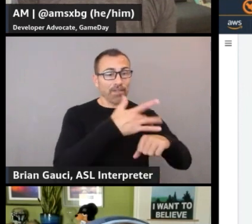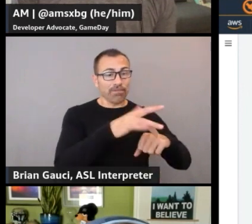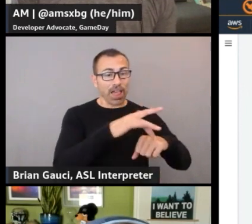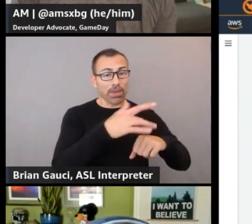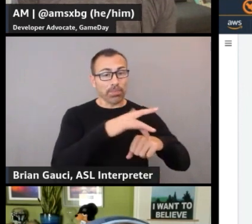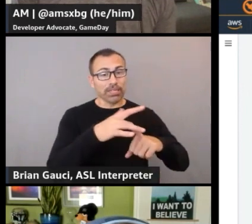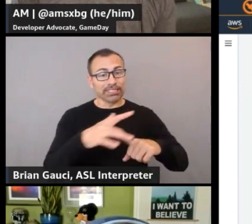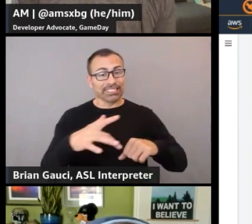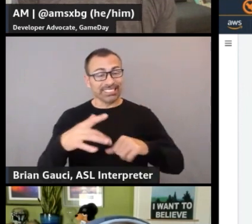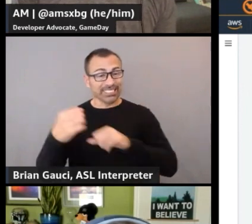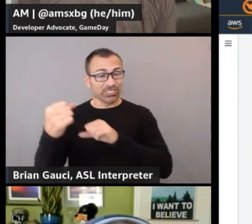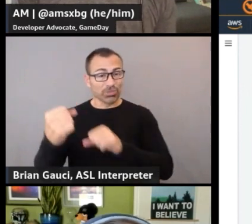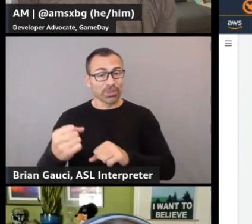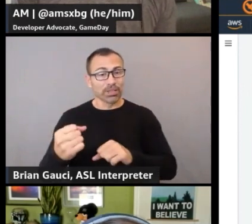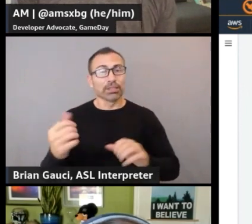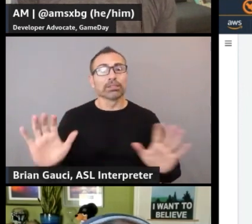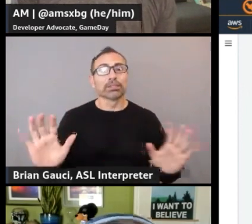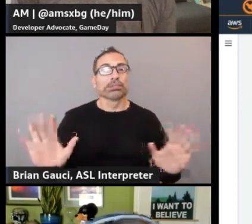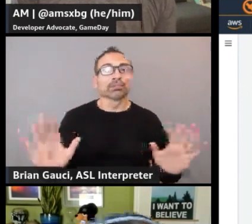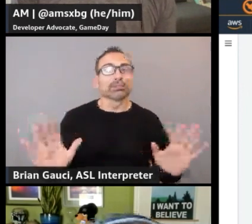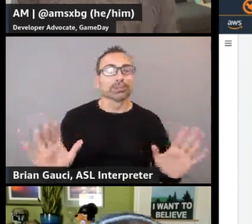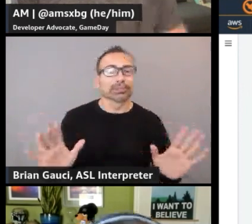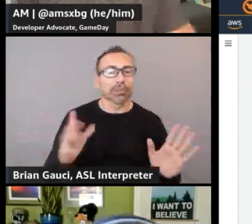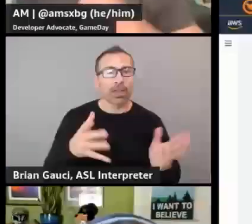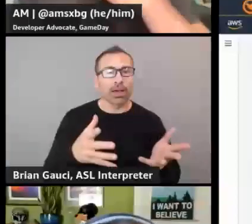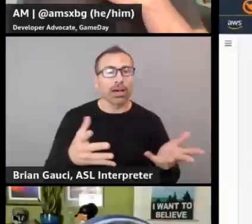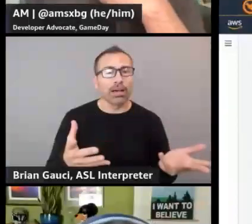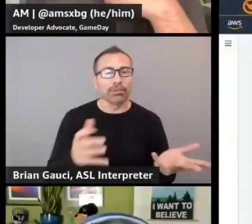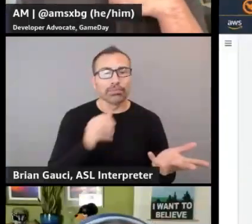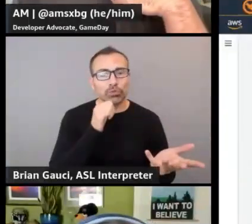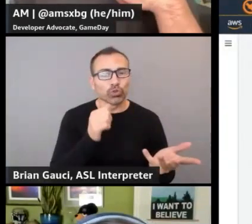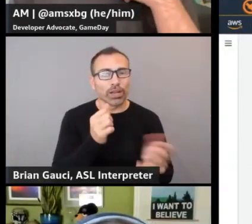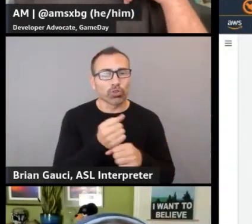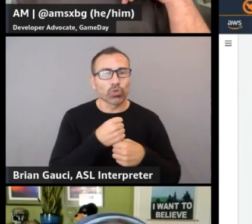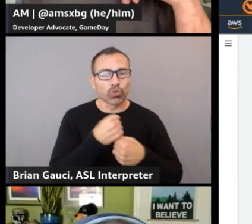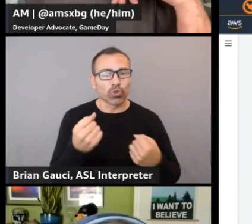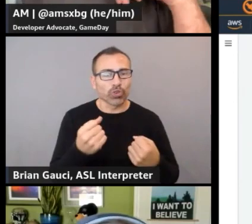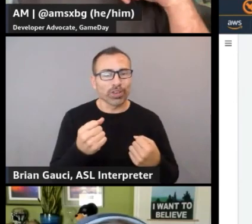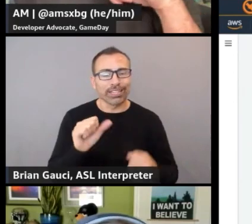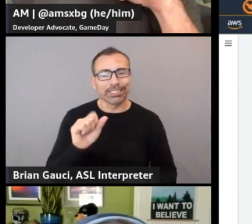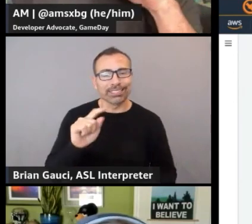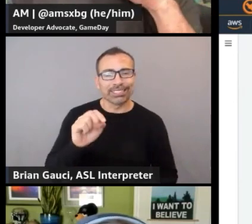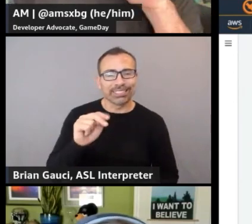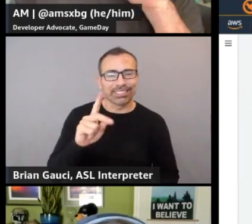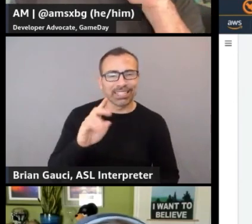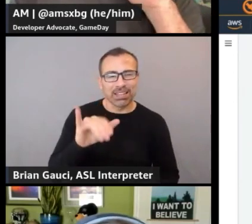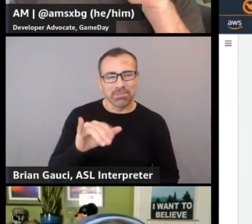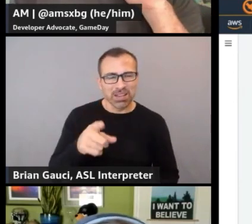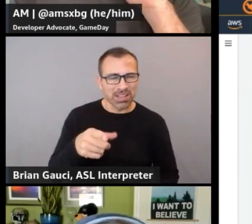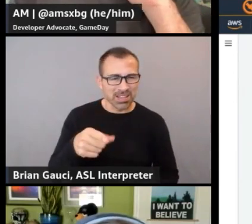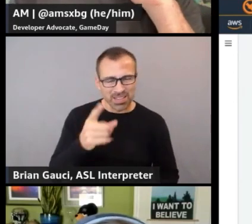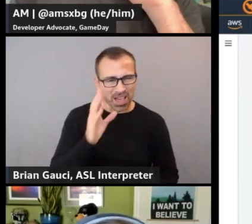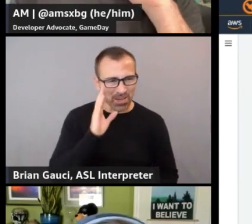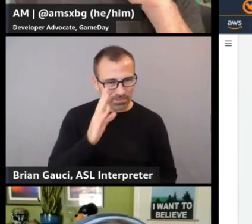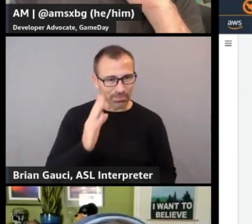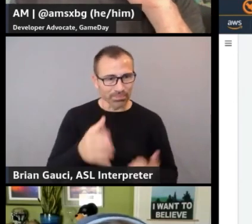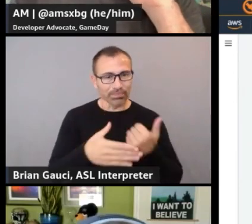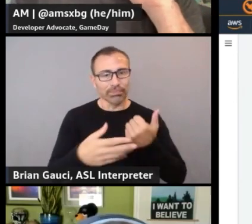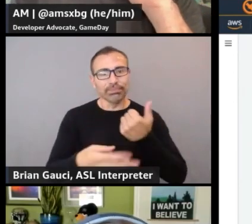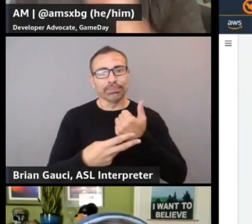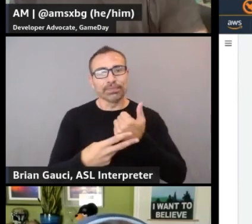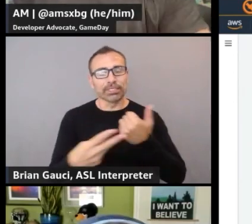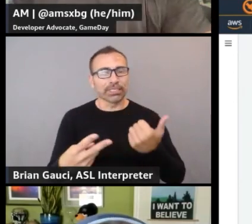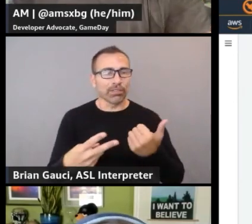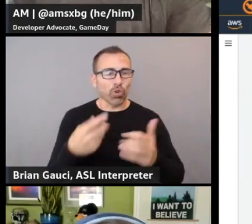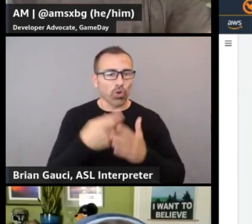standby because, again, we've just got a basic demo and you probably just want to try it yourself. This saves on costs. If you want multi-AZ, which means you've